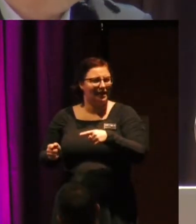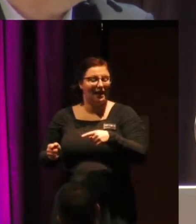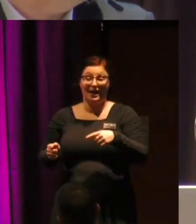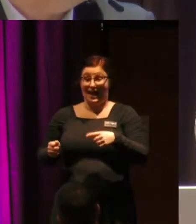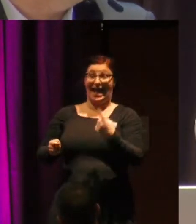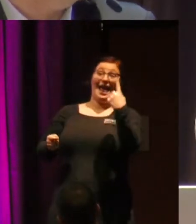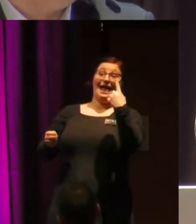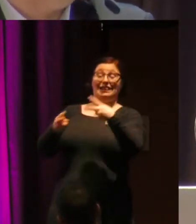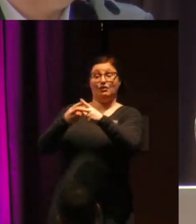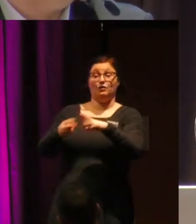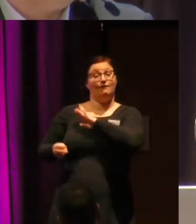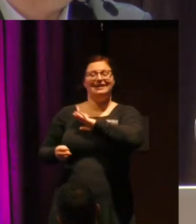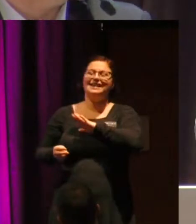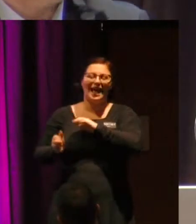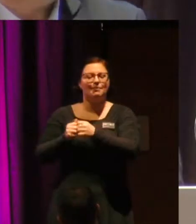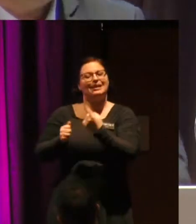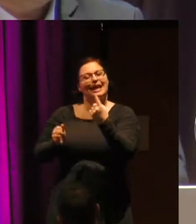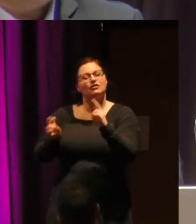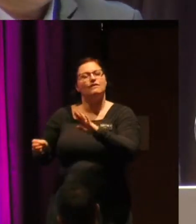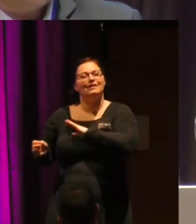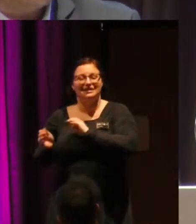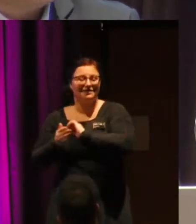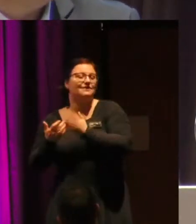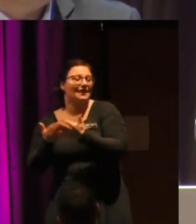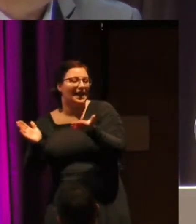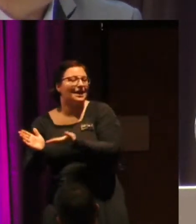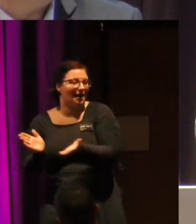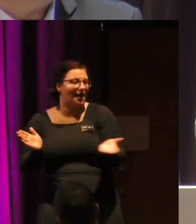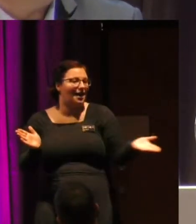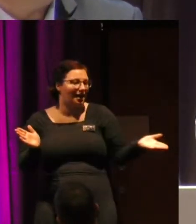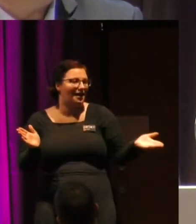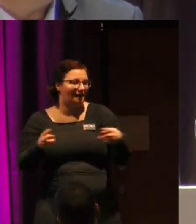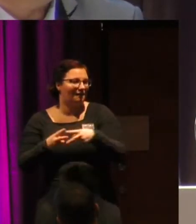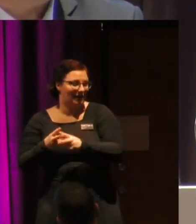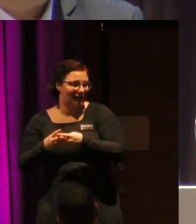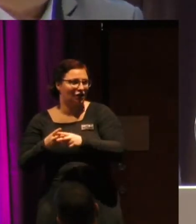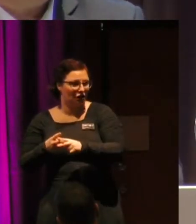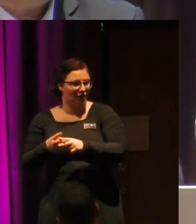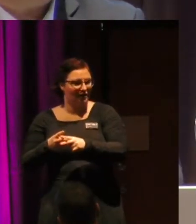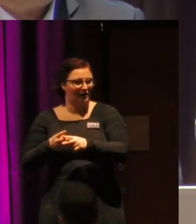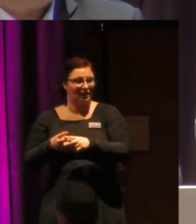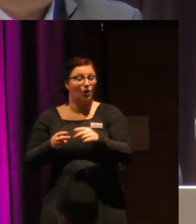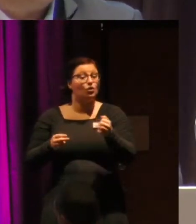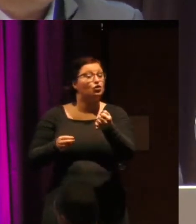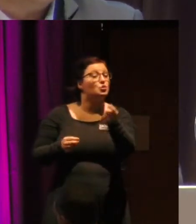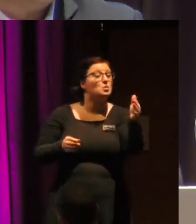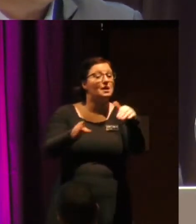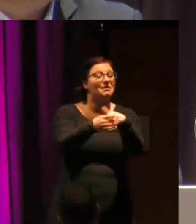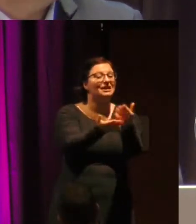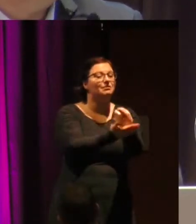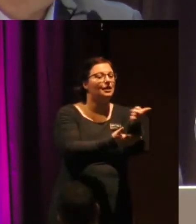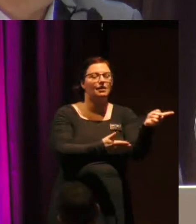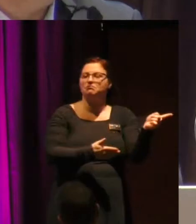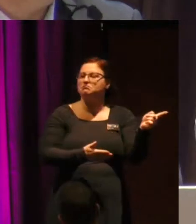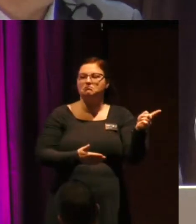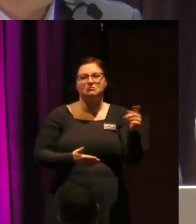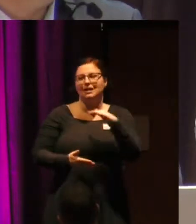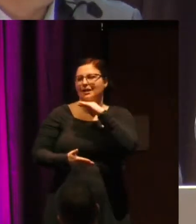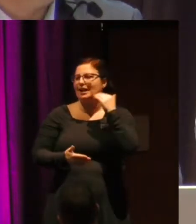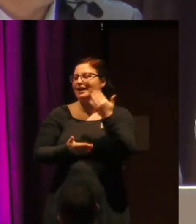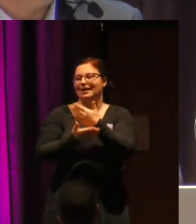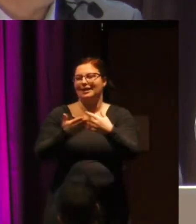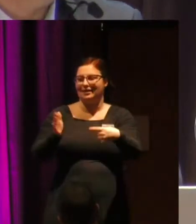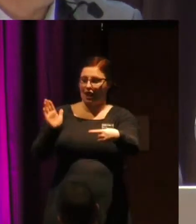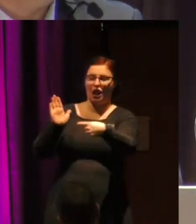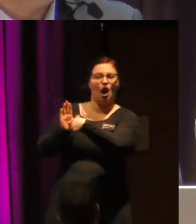tool, but it is one of the tools. And we can also see in some of the member states, it's not enough, the rule of